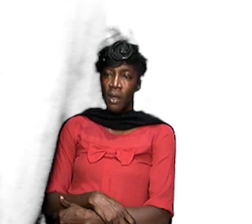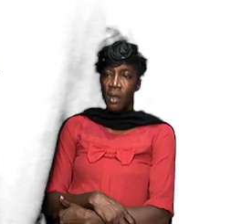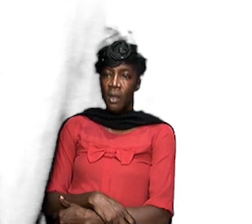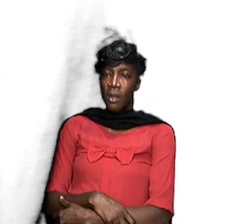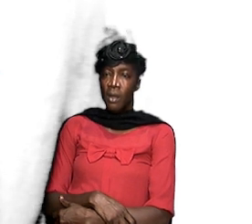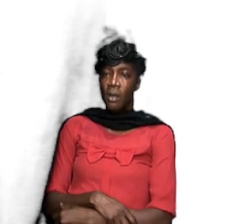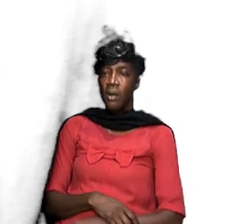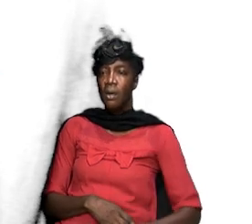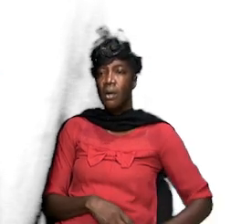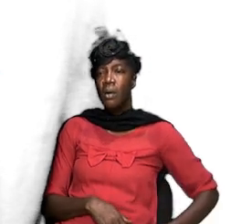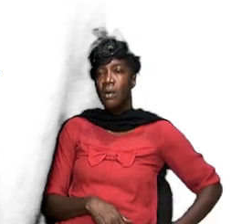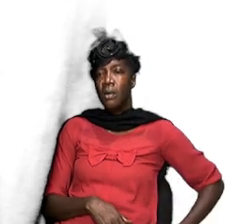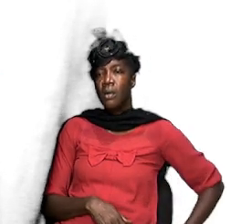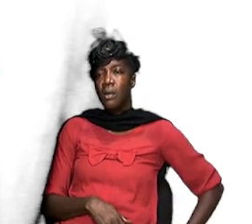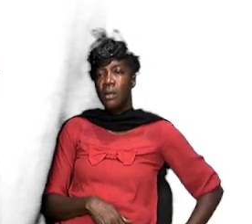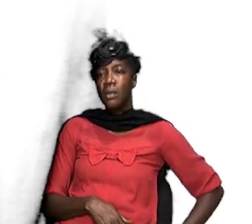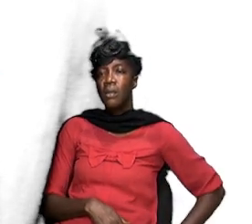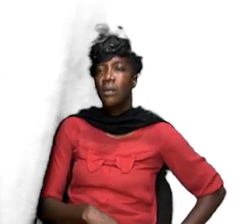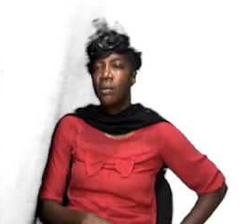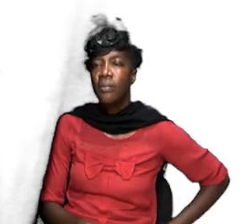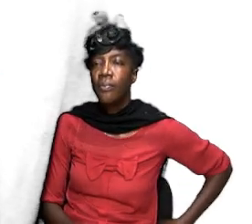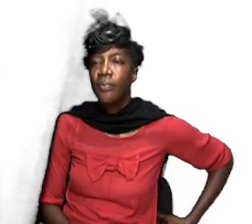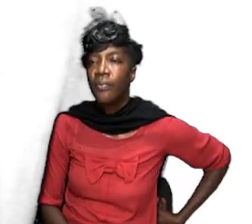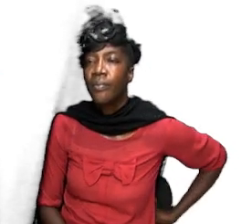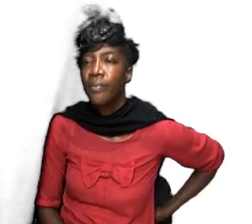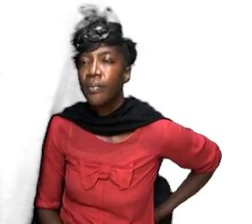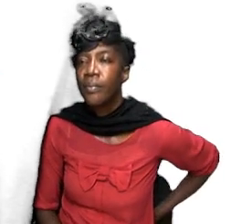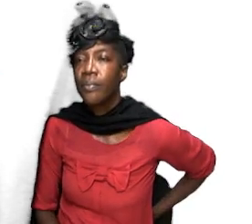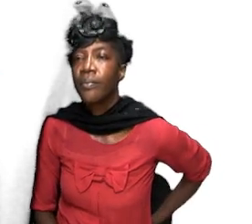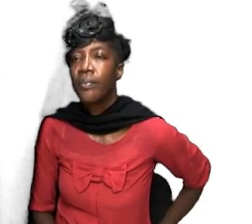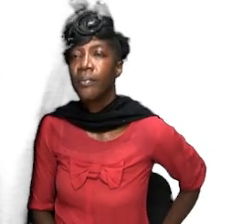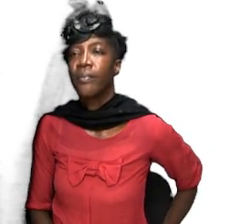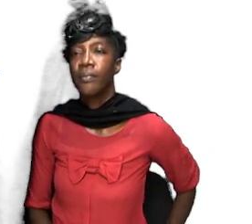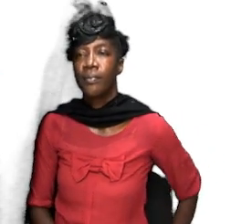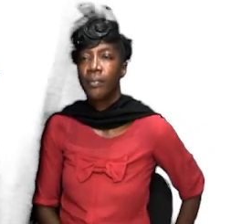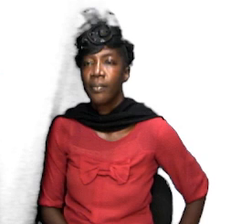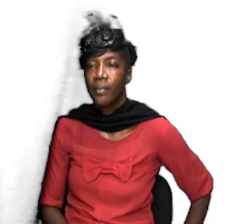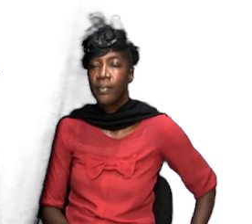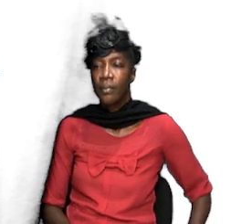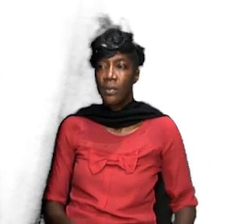How many unsaved person know that the only way to God is through Jesus Christ?